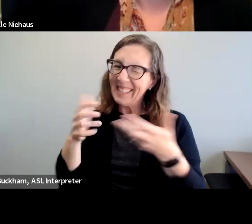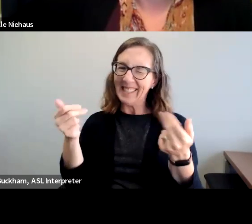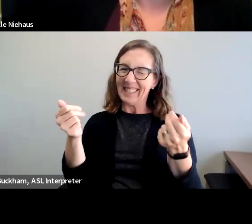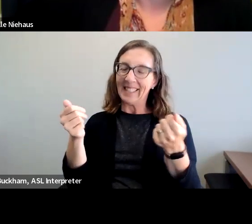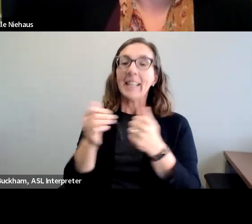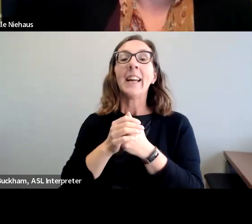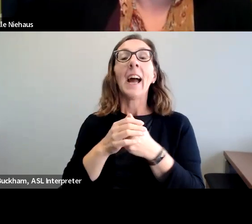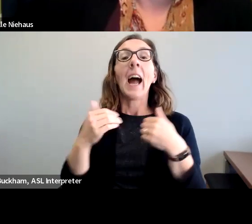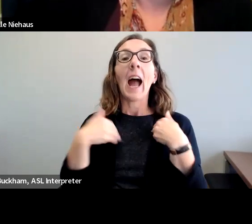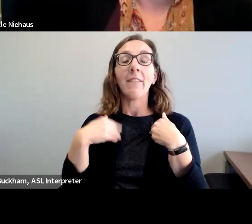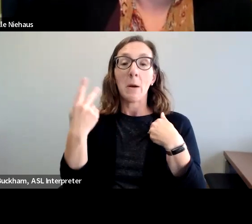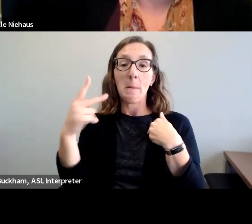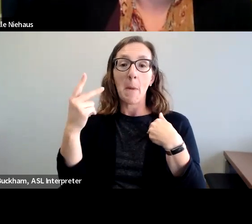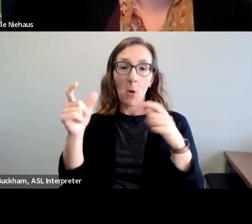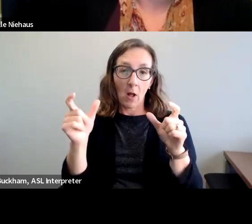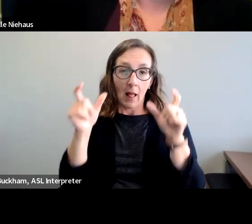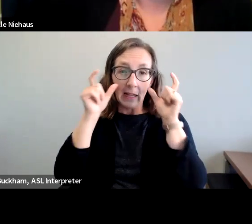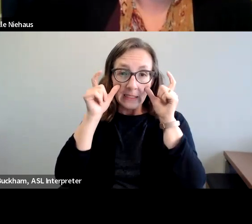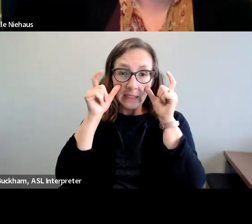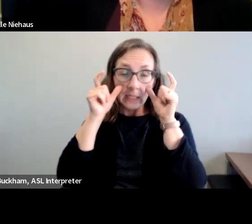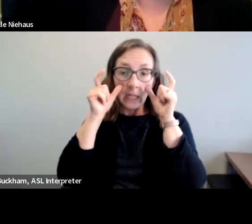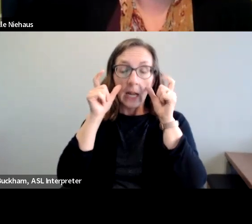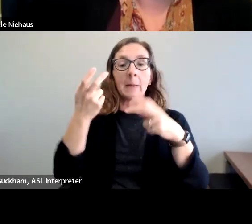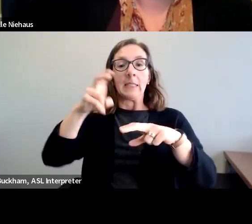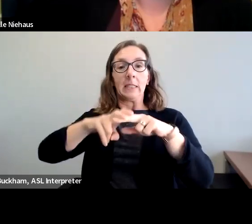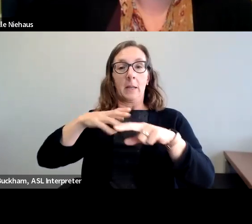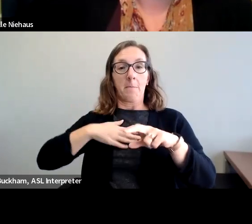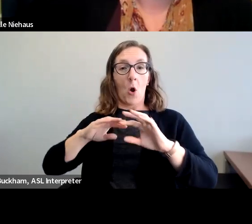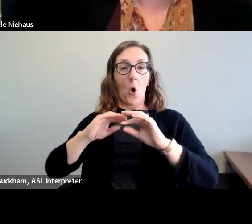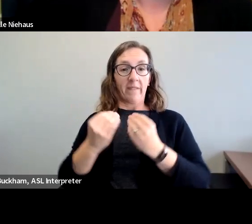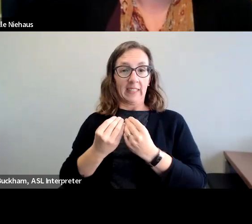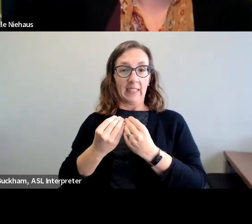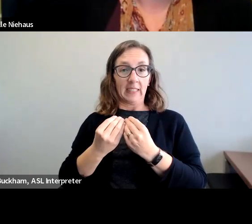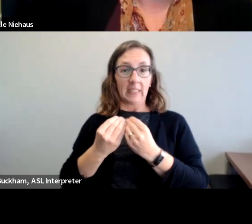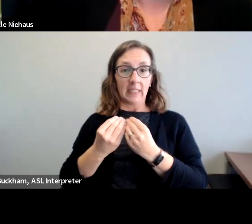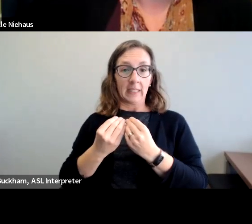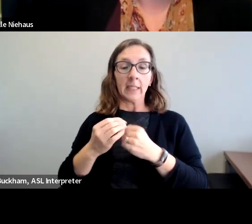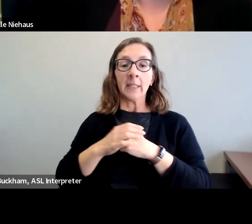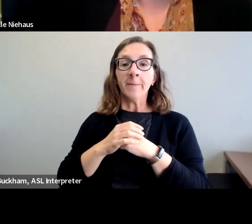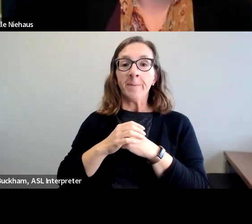I have purple glasses on, and I'm sitting in my office, so it's my office background.